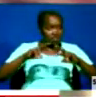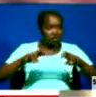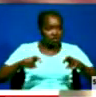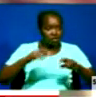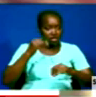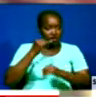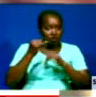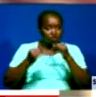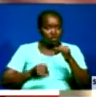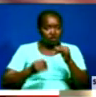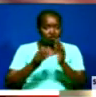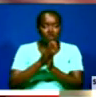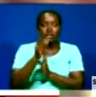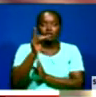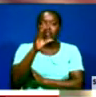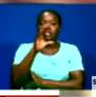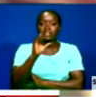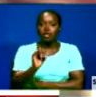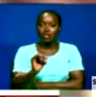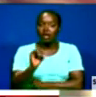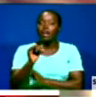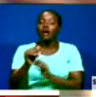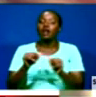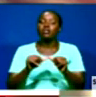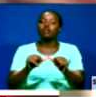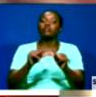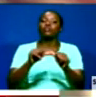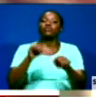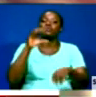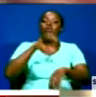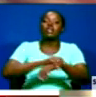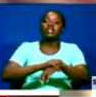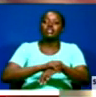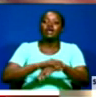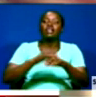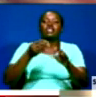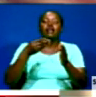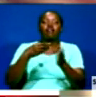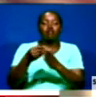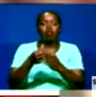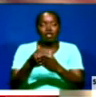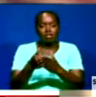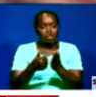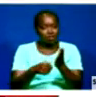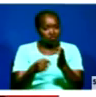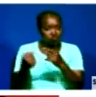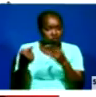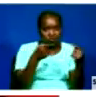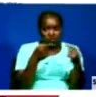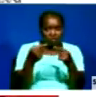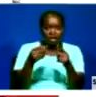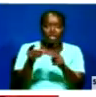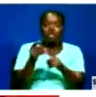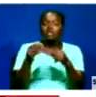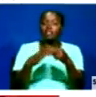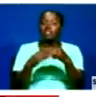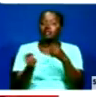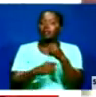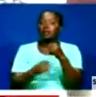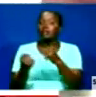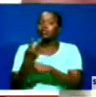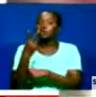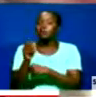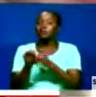conclusions by the DCI and proceeded to confiscate the funds in dispute. On the 9th of November 2022, the